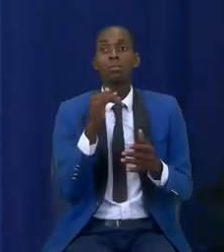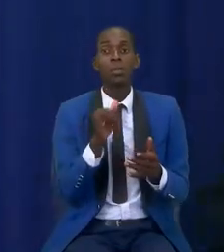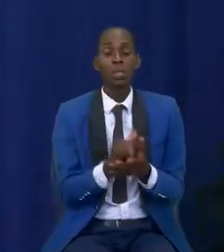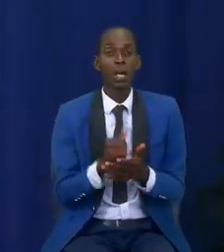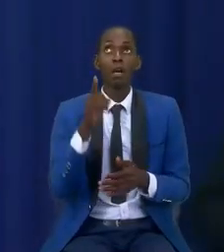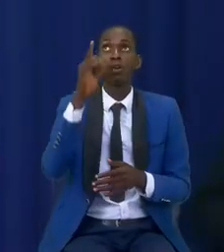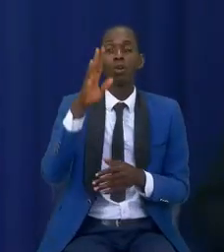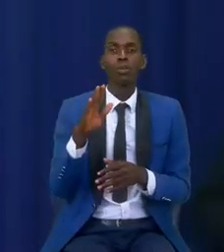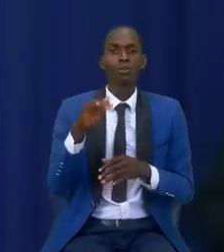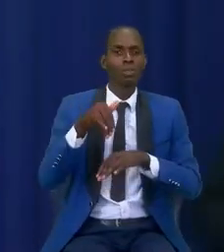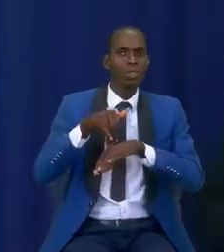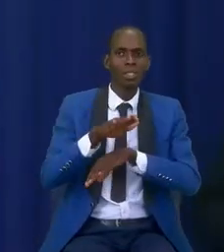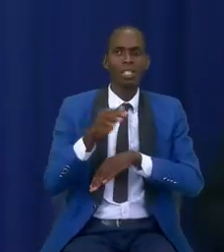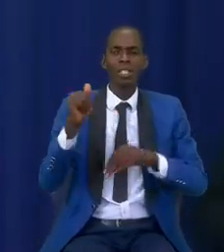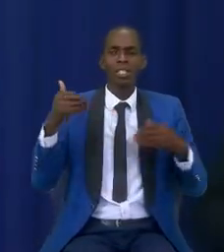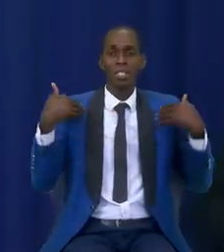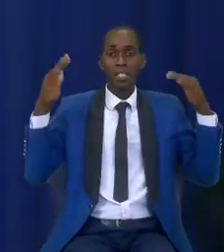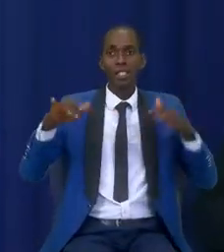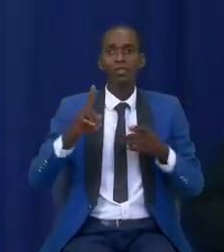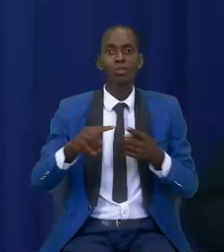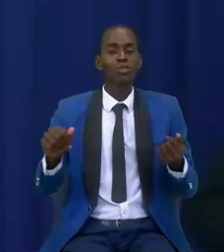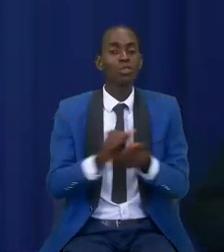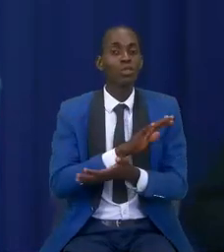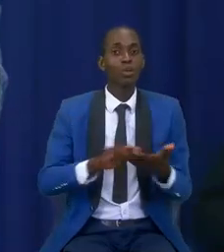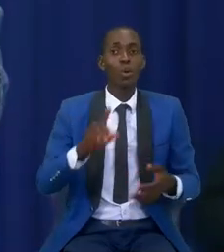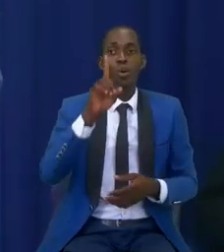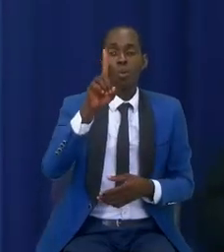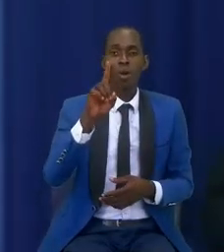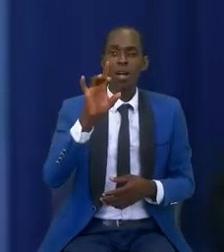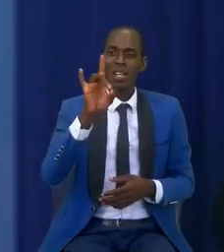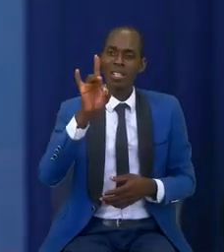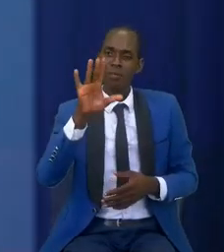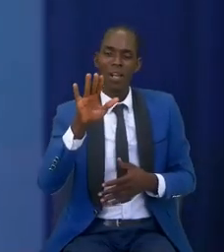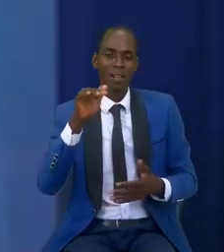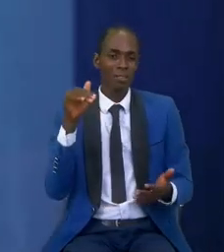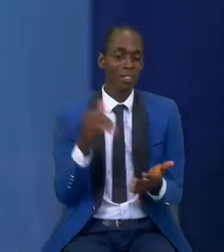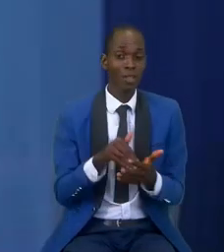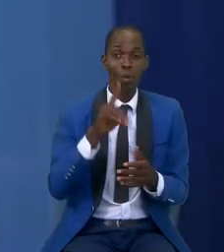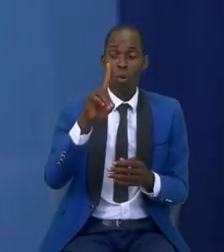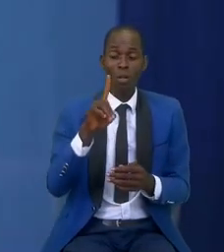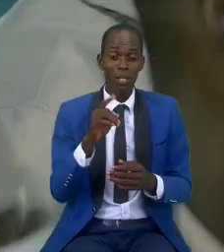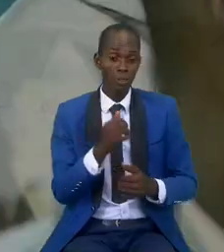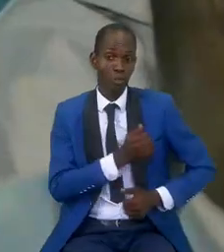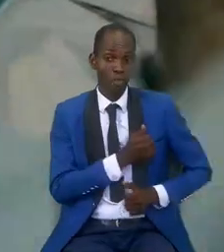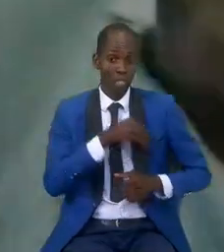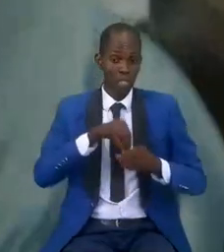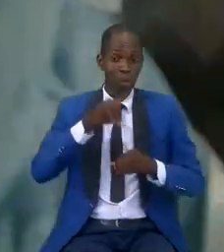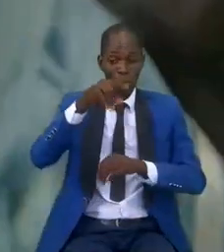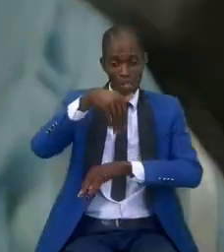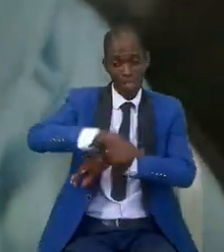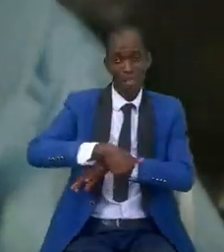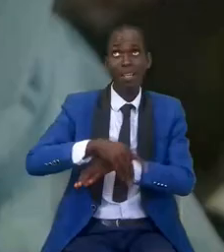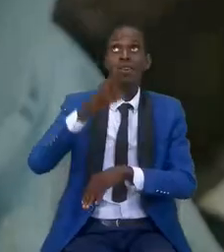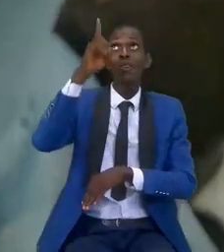000 and soldiers in one night God walks and he has not from walking you are the next one now